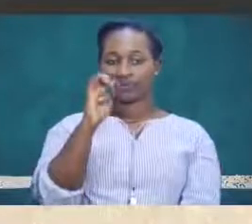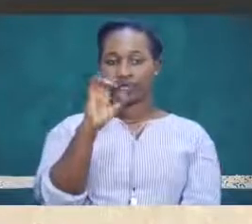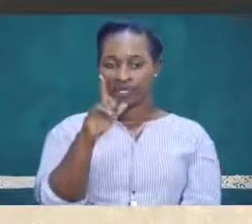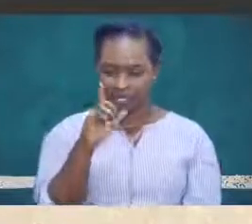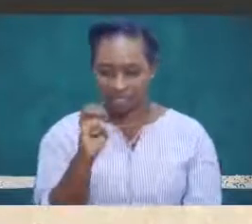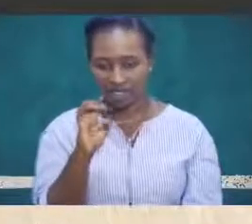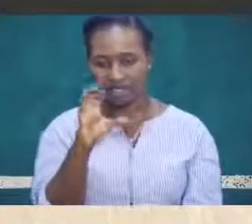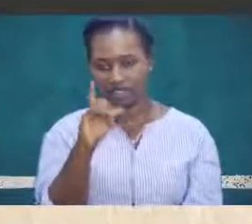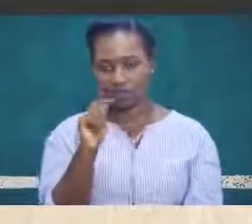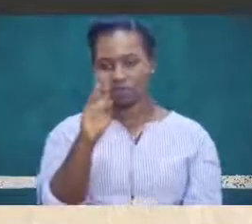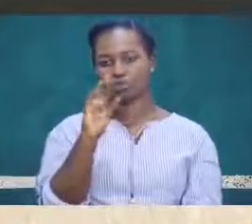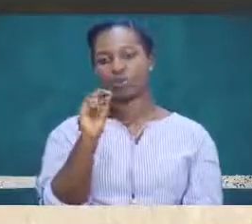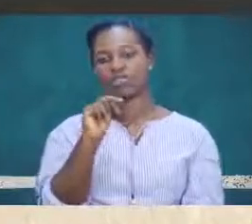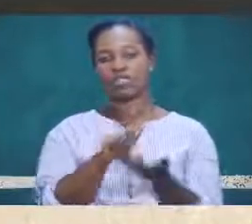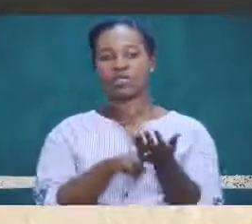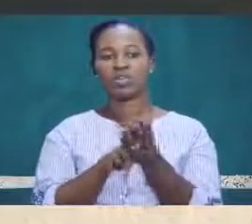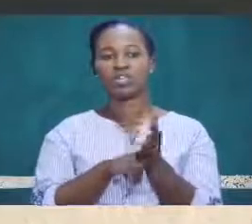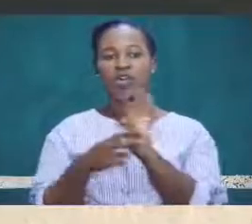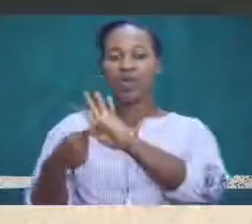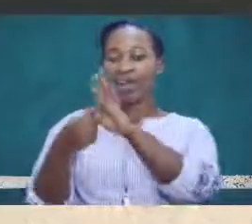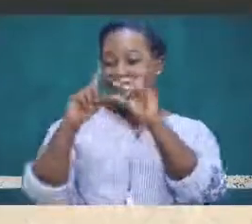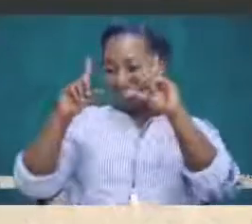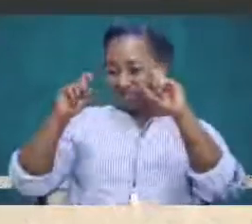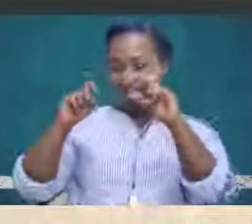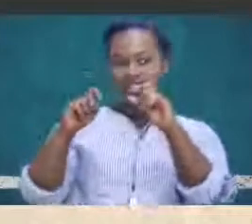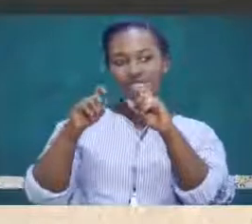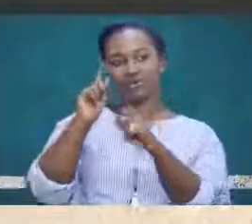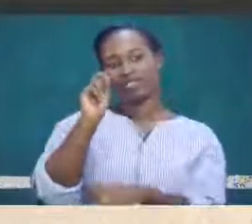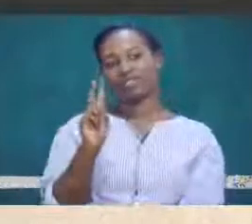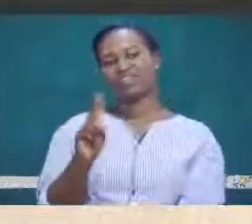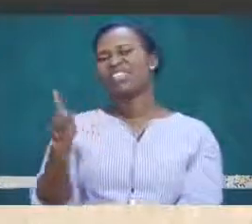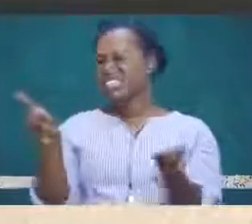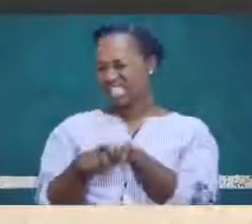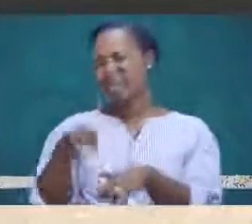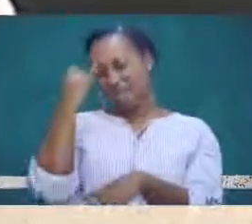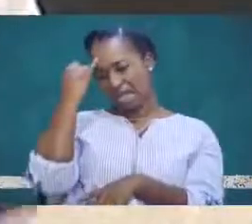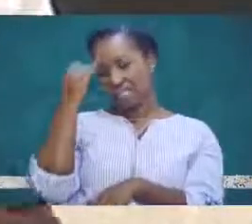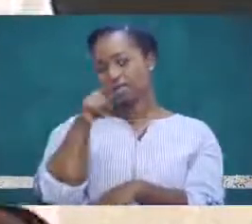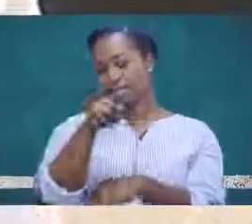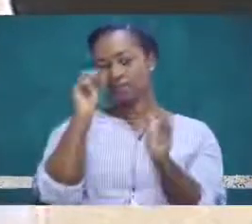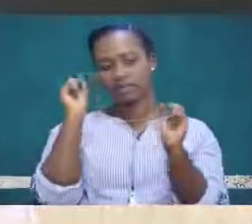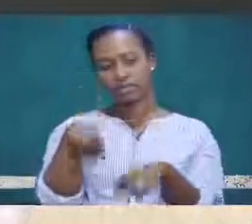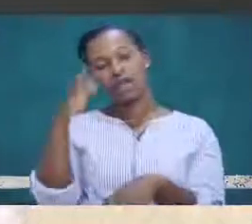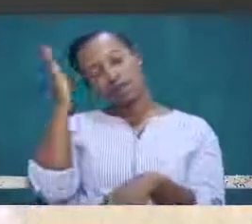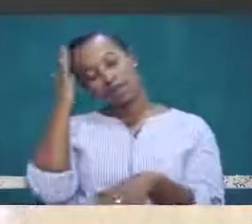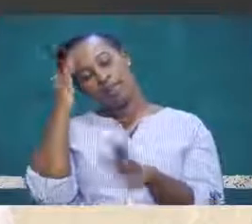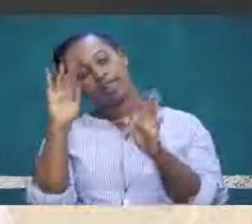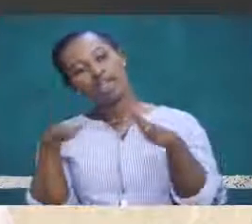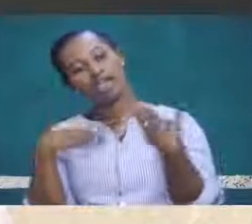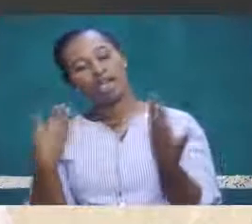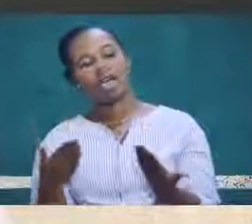produce images on a screen, using pretty much the same idea. You must be able to know how